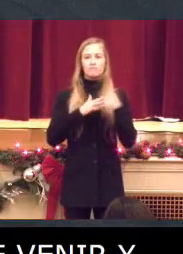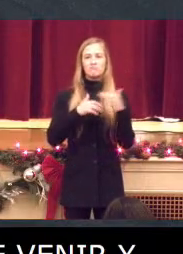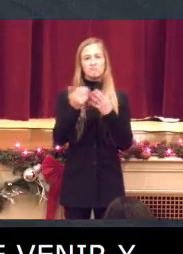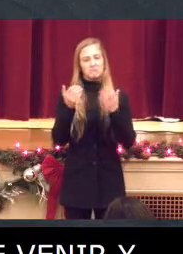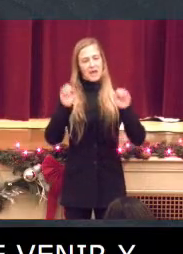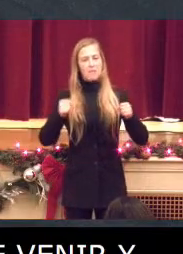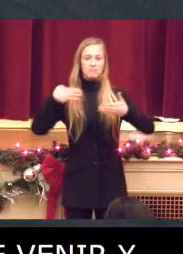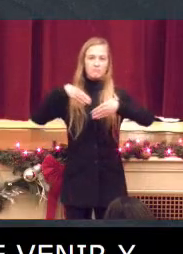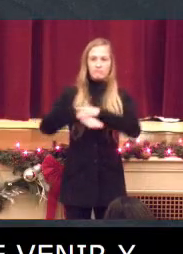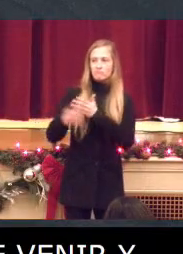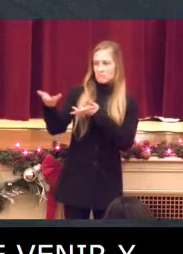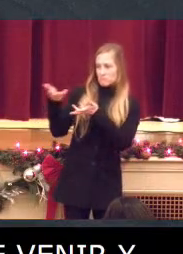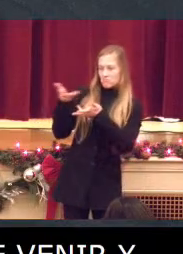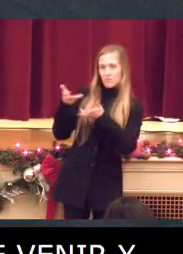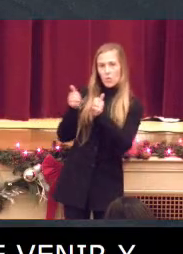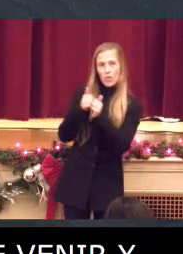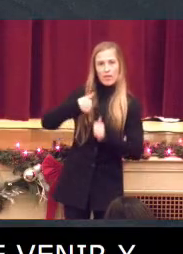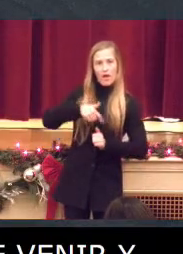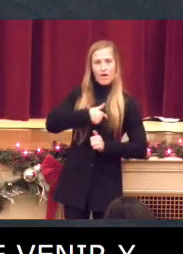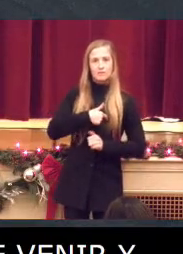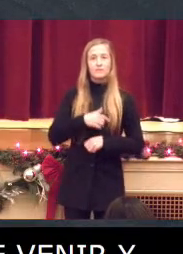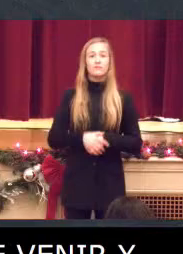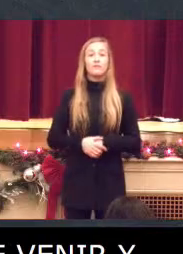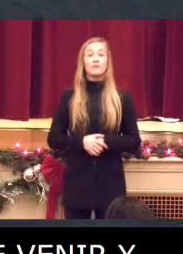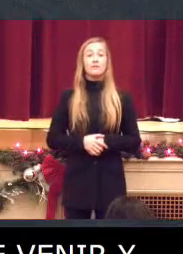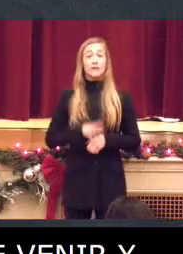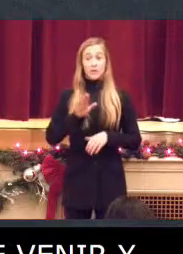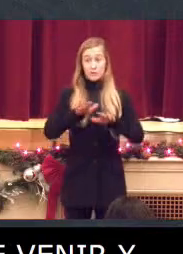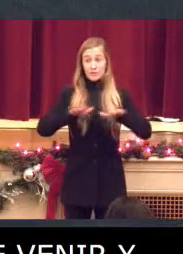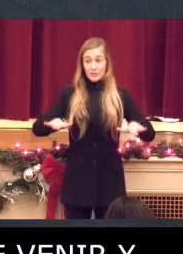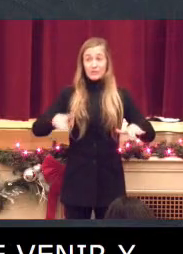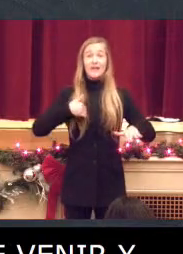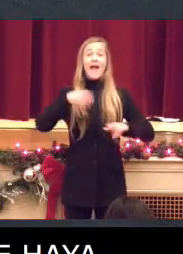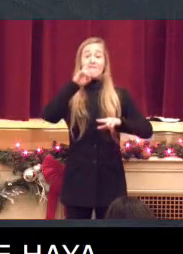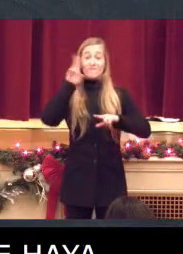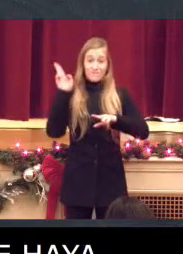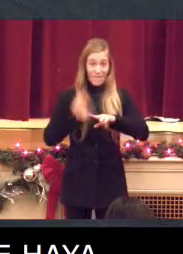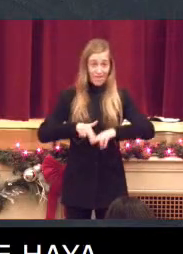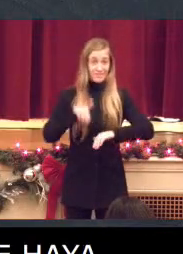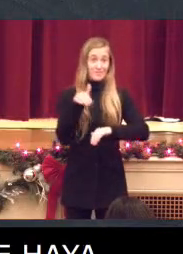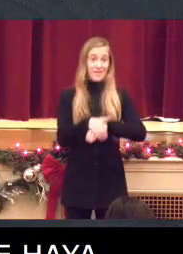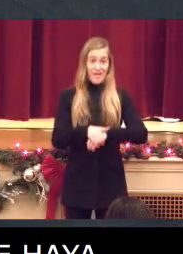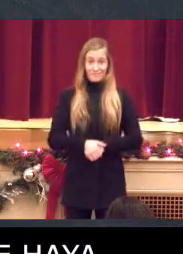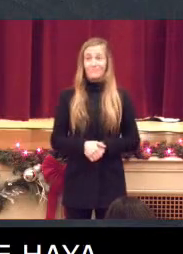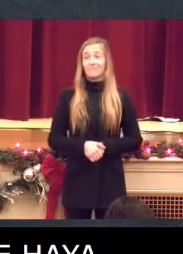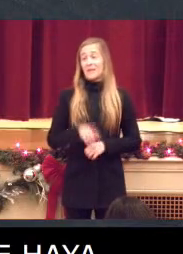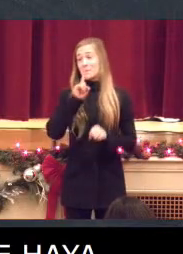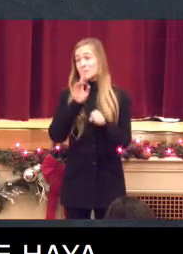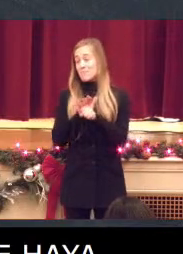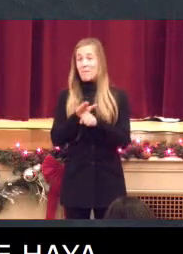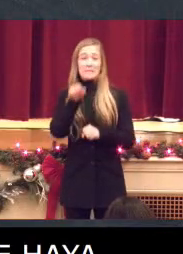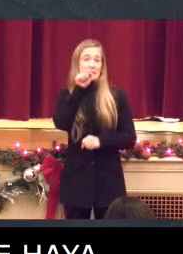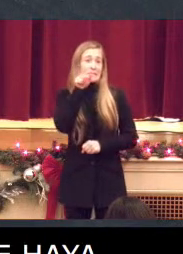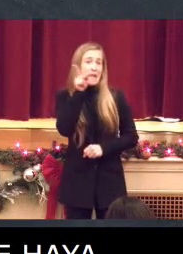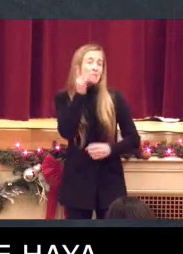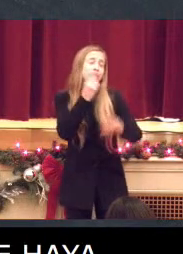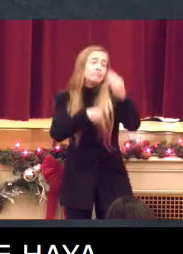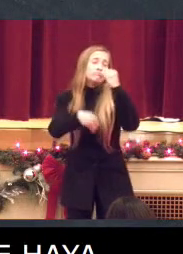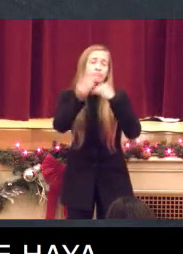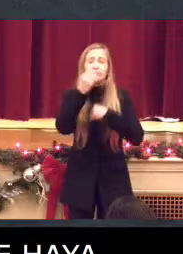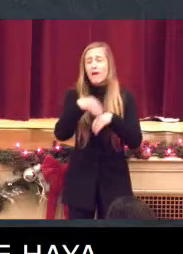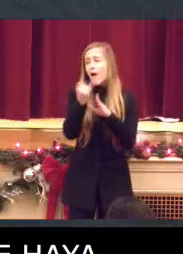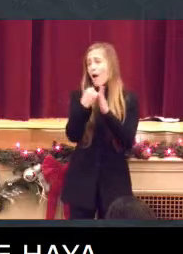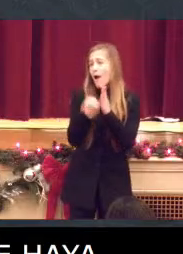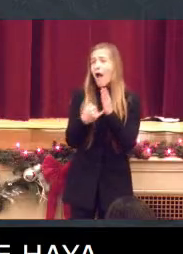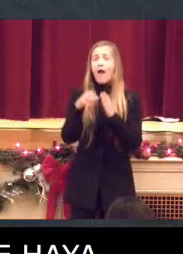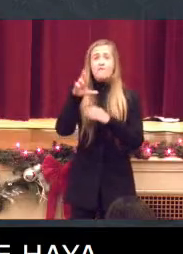came tonight. Your children have had fun. So I'm telling you, they've had snacks, they've done arts and crafts, and